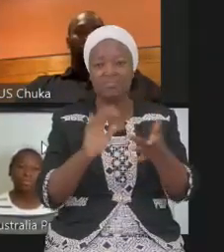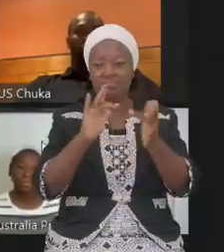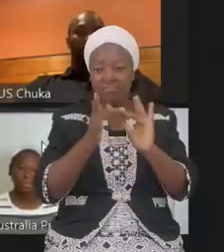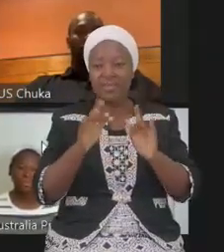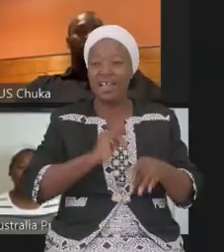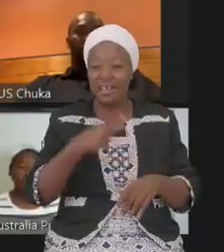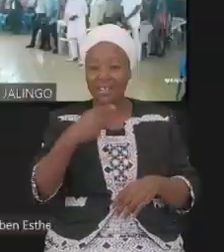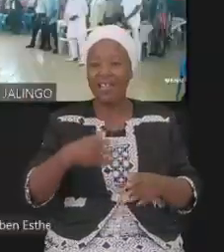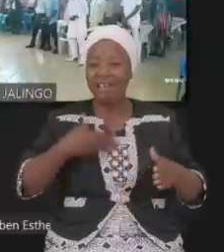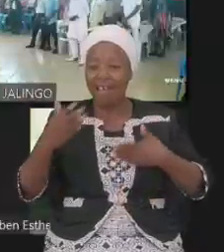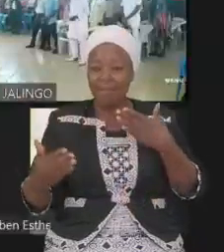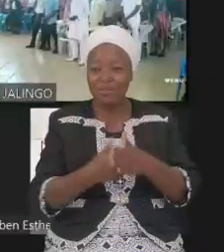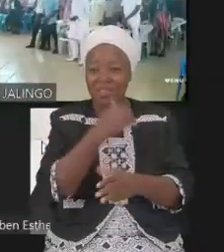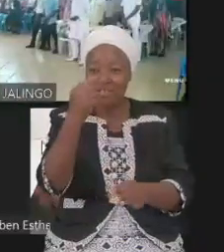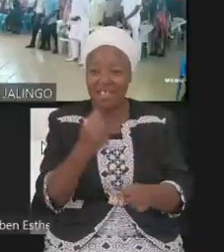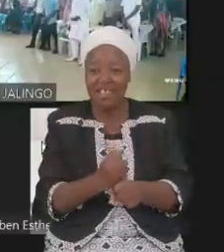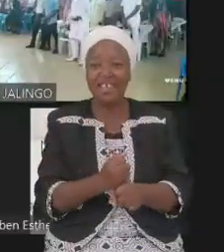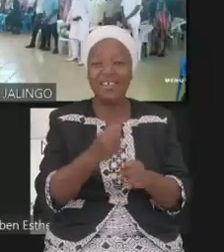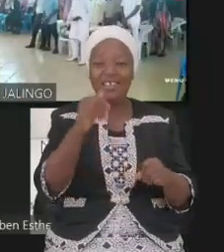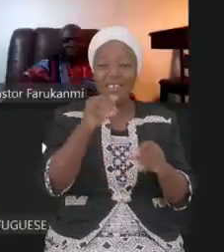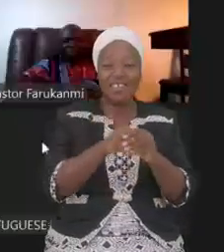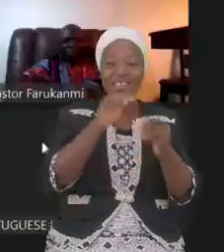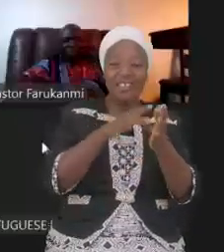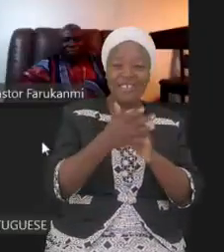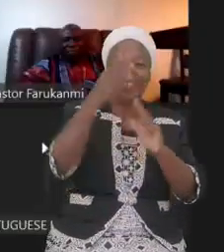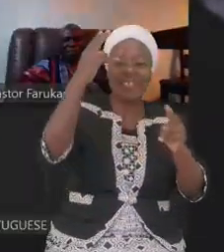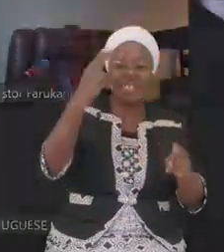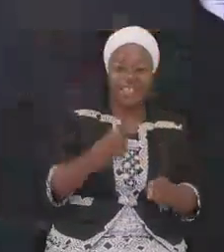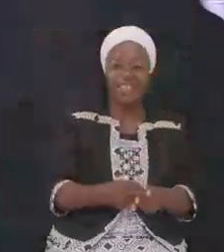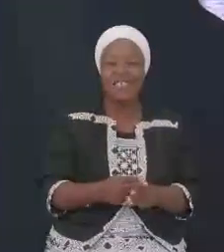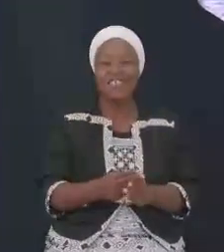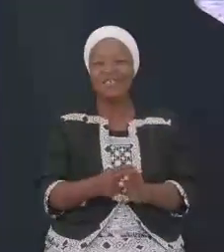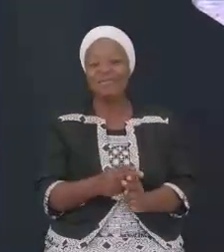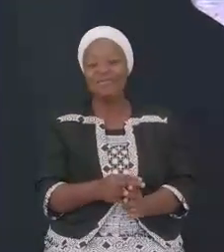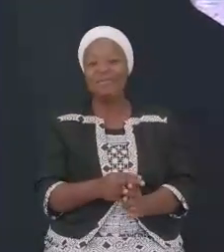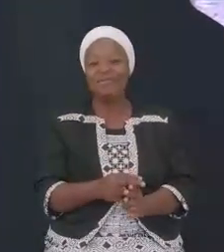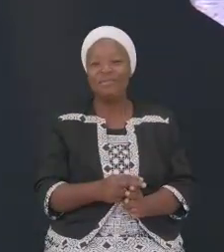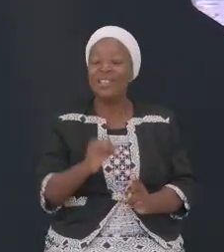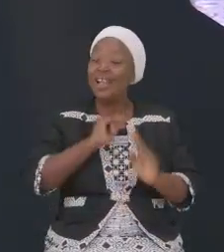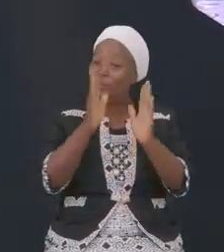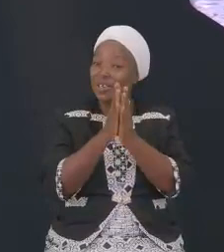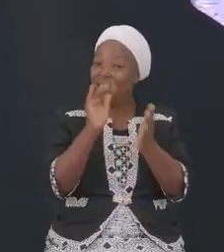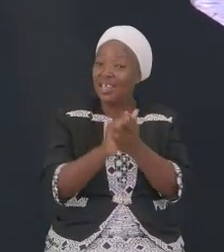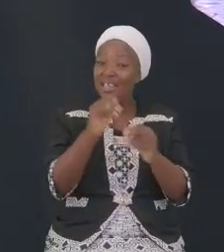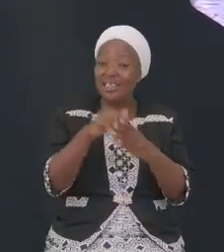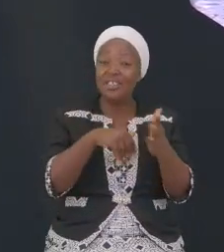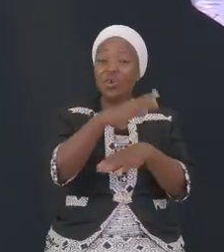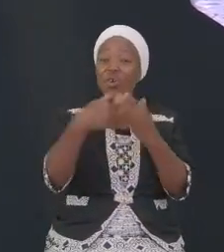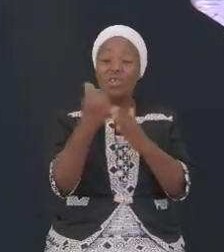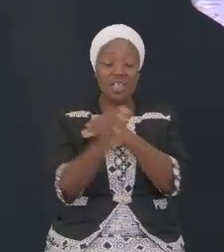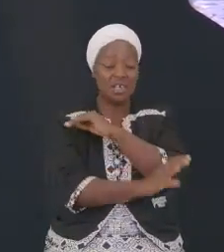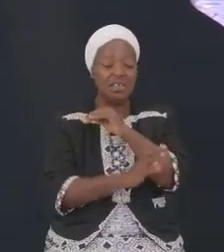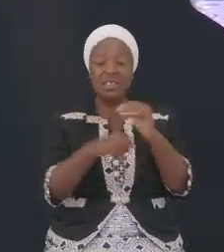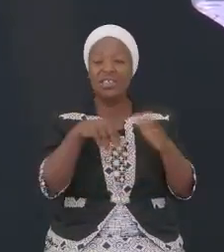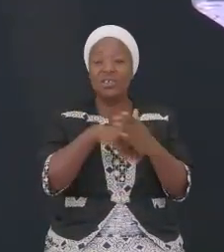say Happy Year, Happy New Year in Jesus' name. I pray that in all the countries and in all